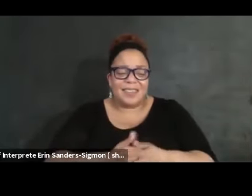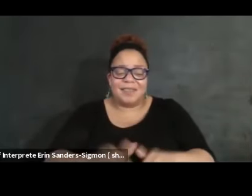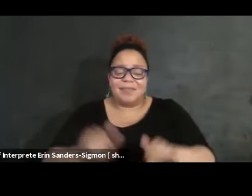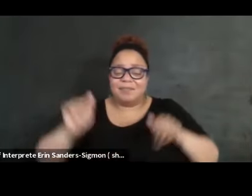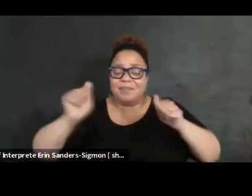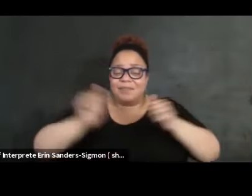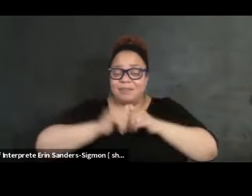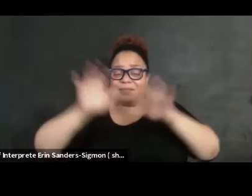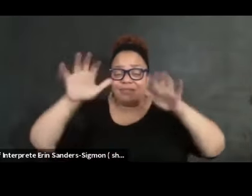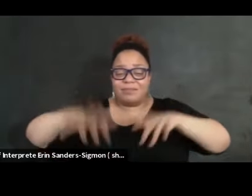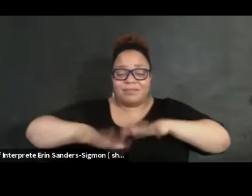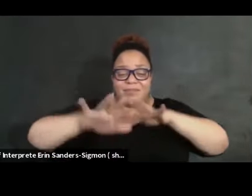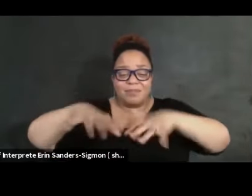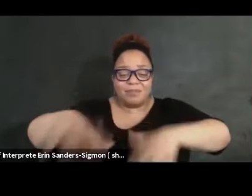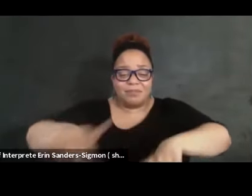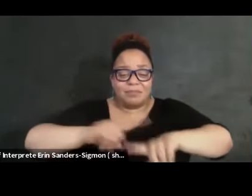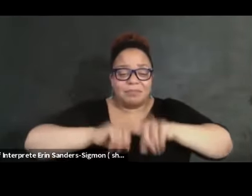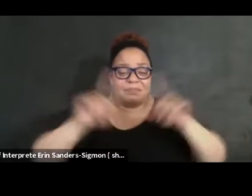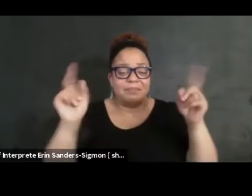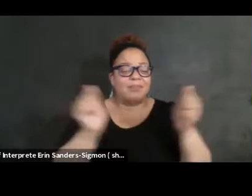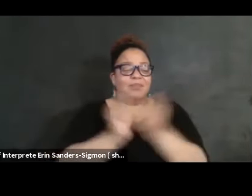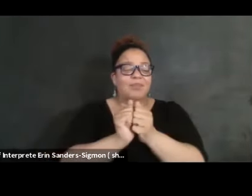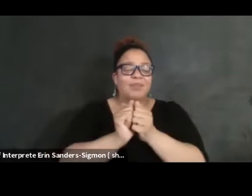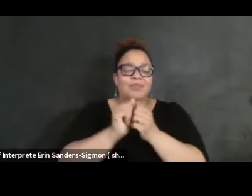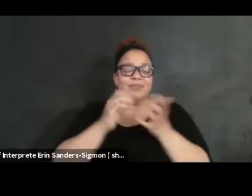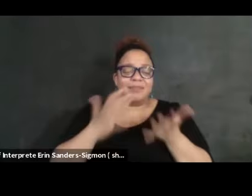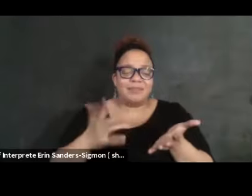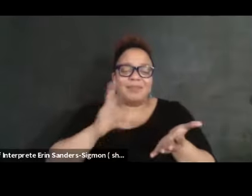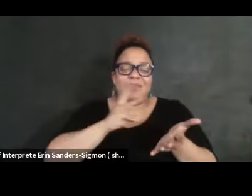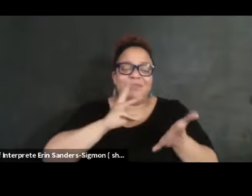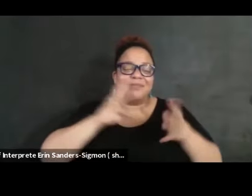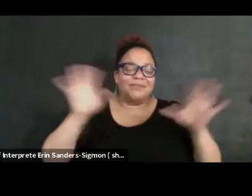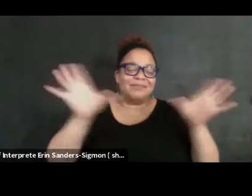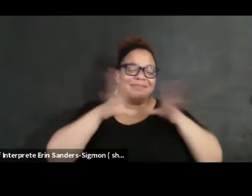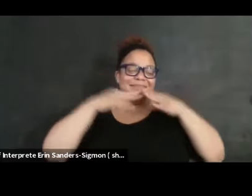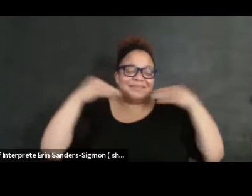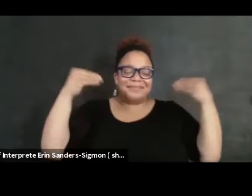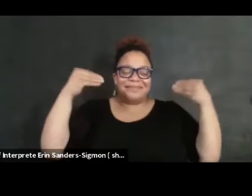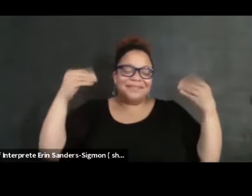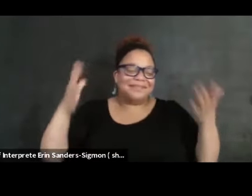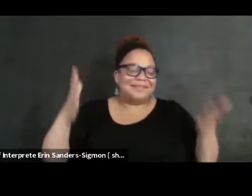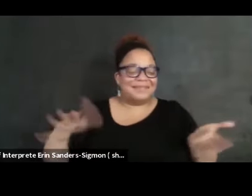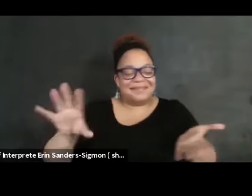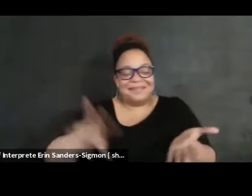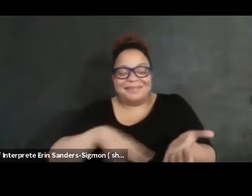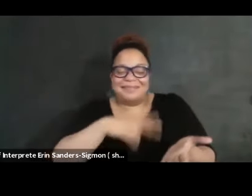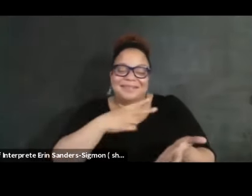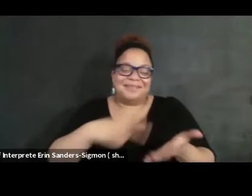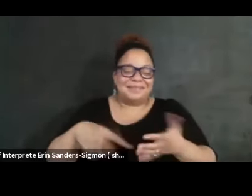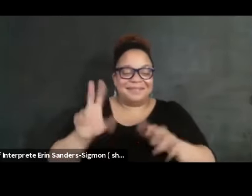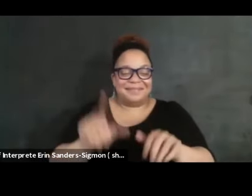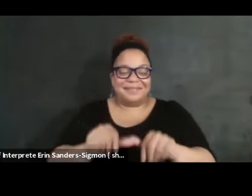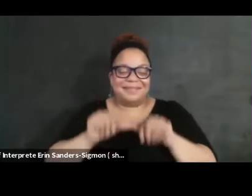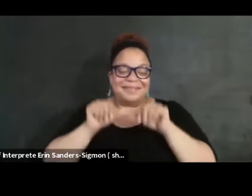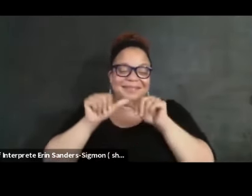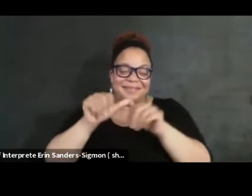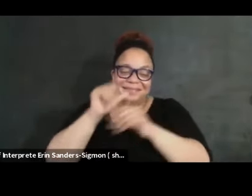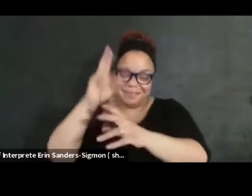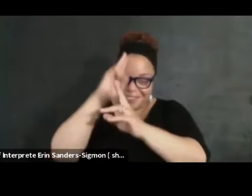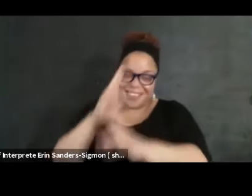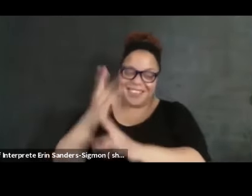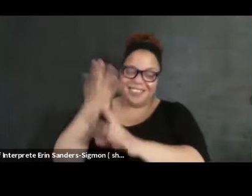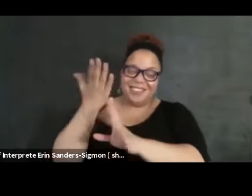closed, faint smile, hips swaying, dancing. Not for those around him, but for his ancestors, dancing to the beat of